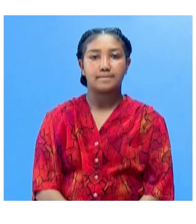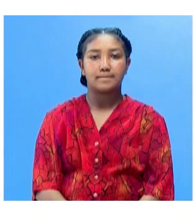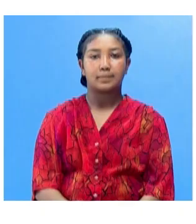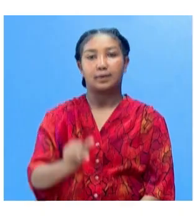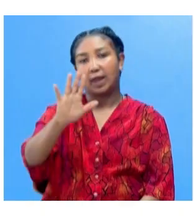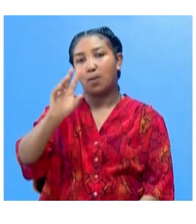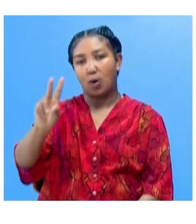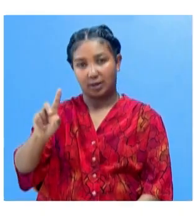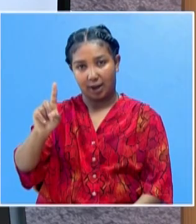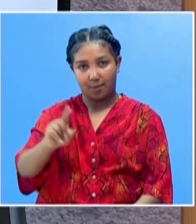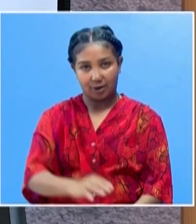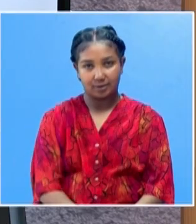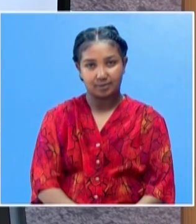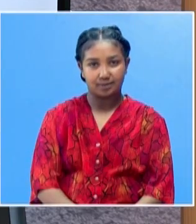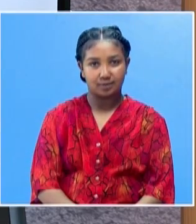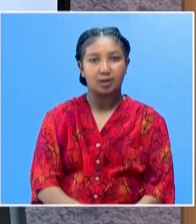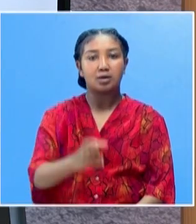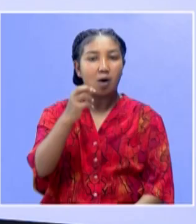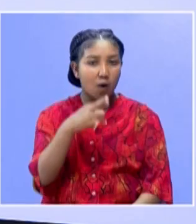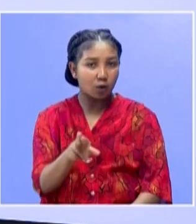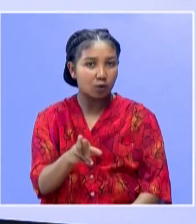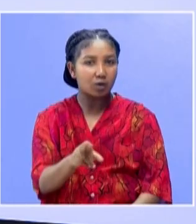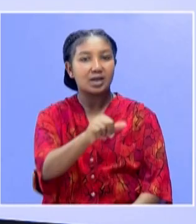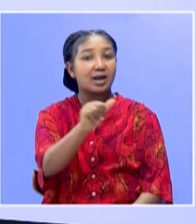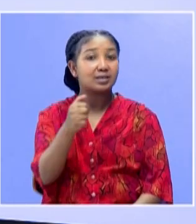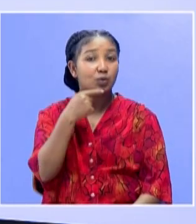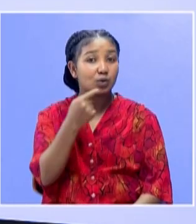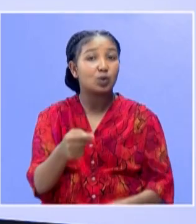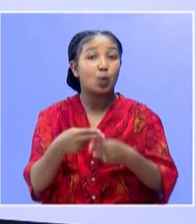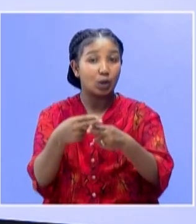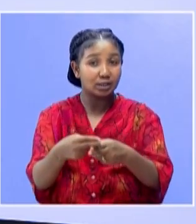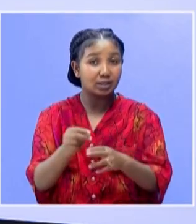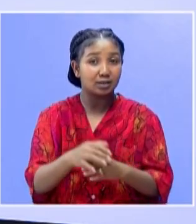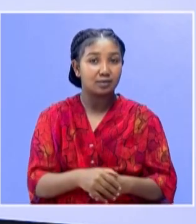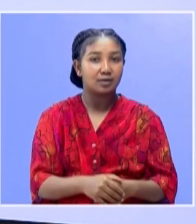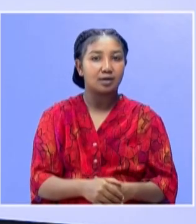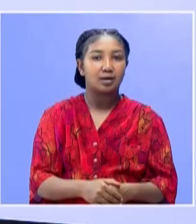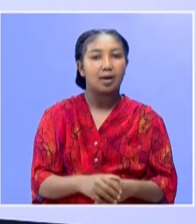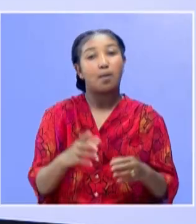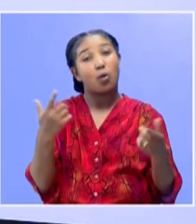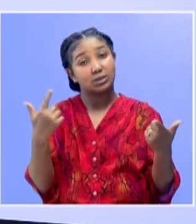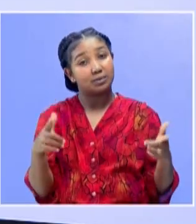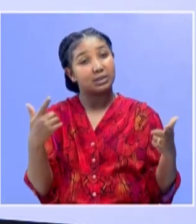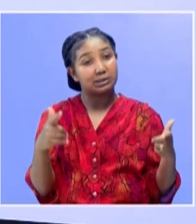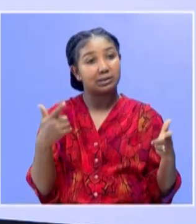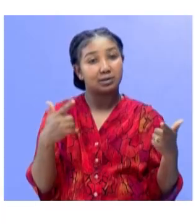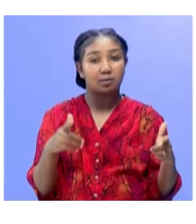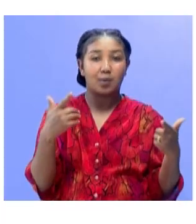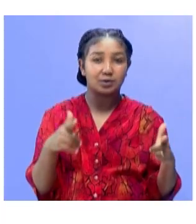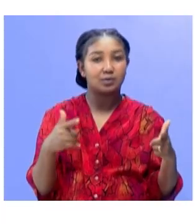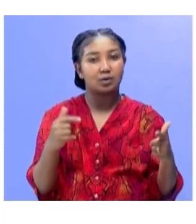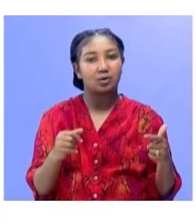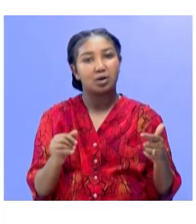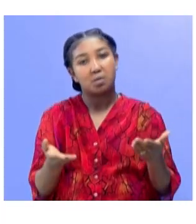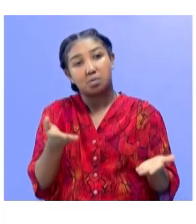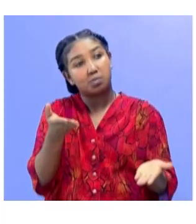1. All right? Or, in other words, we call it possibility condition. I will